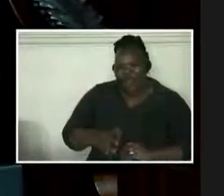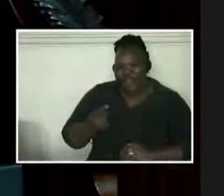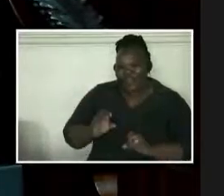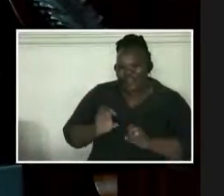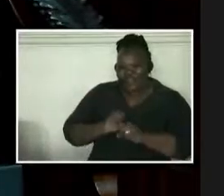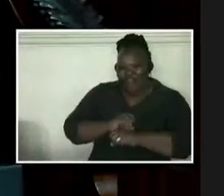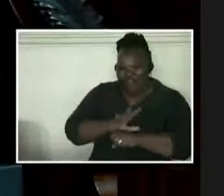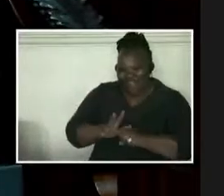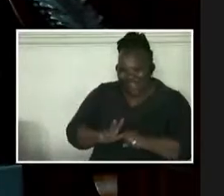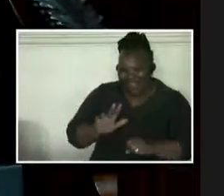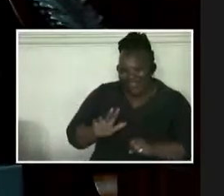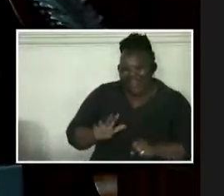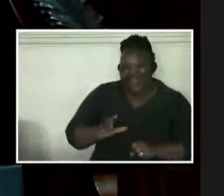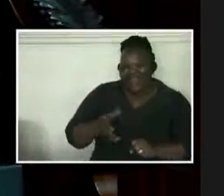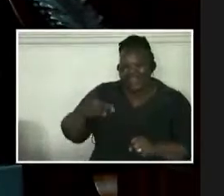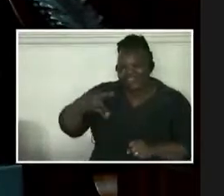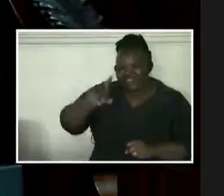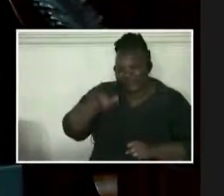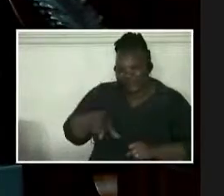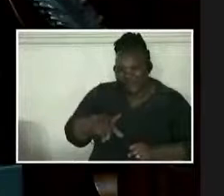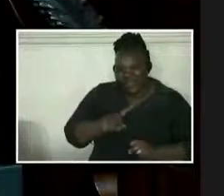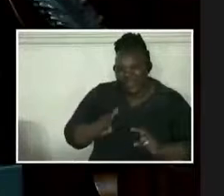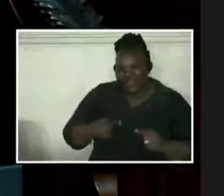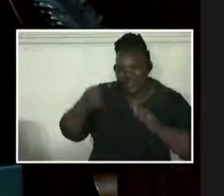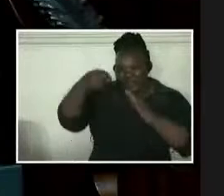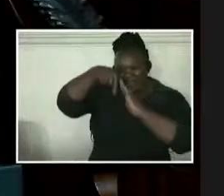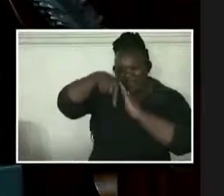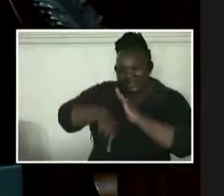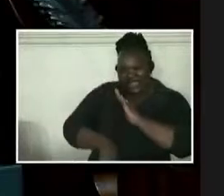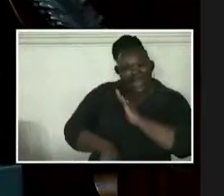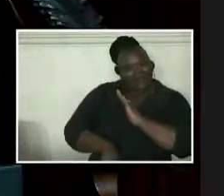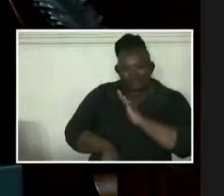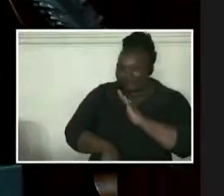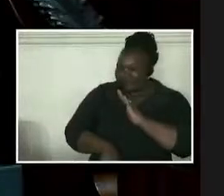coverage 19 islam i will not get into details